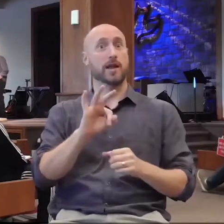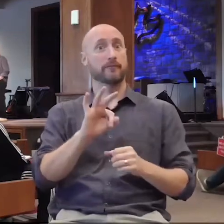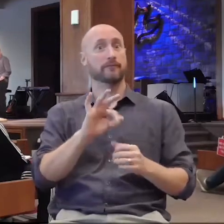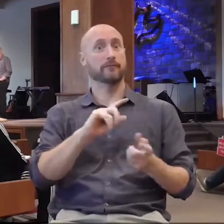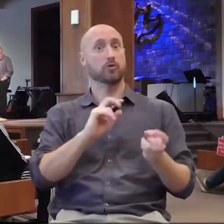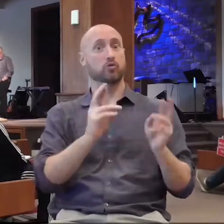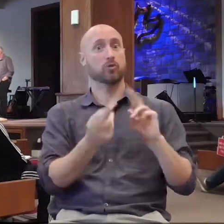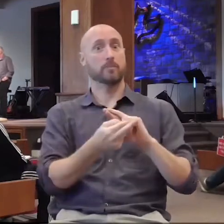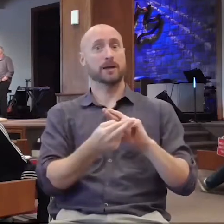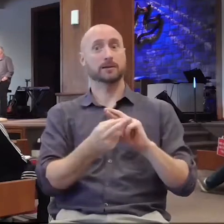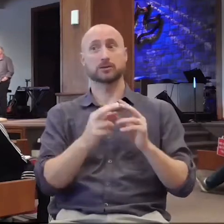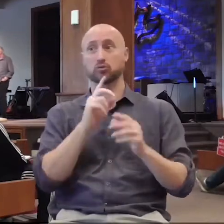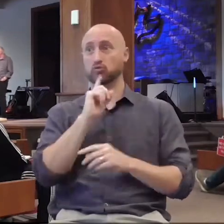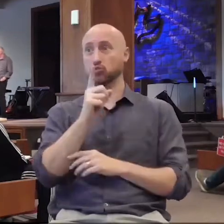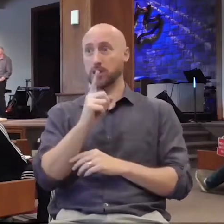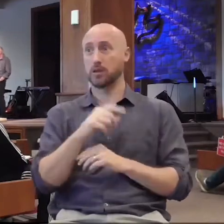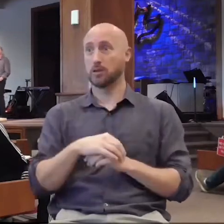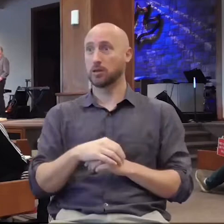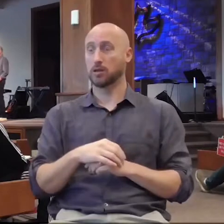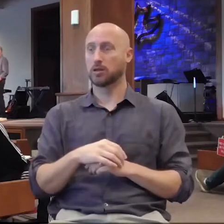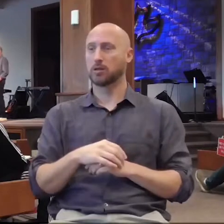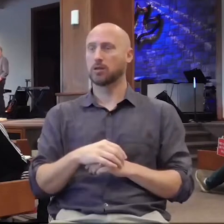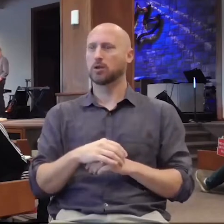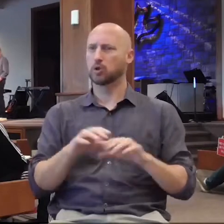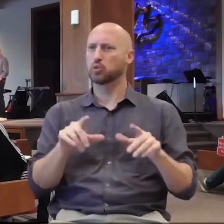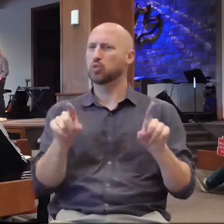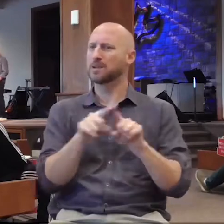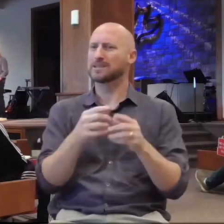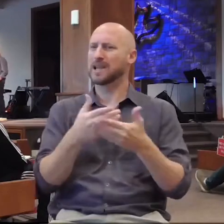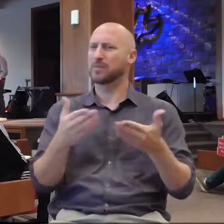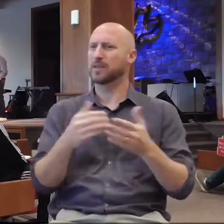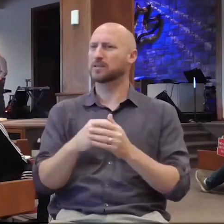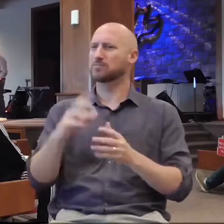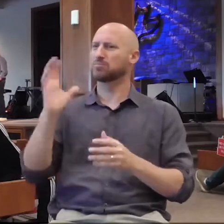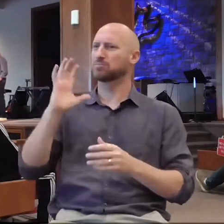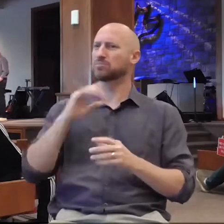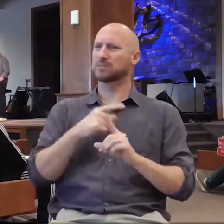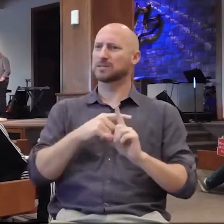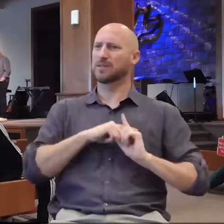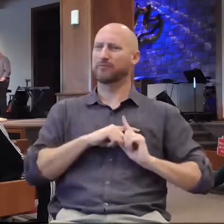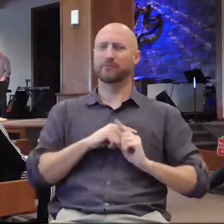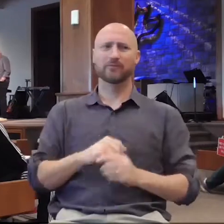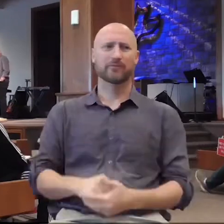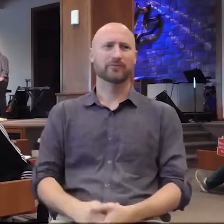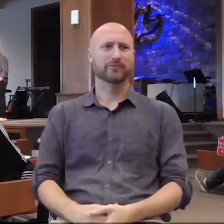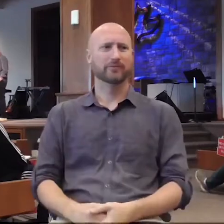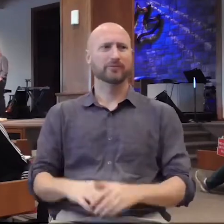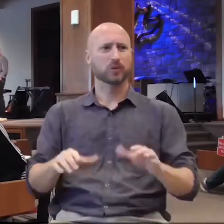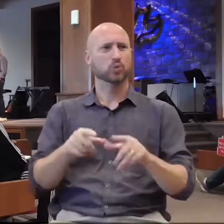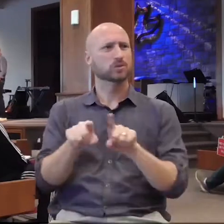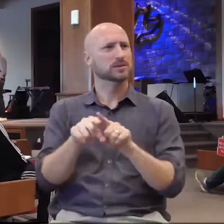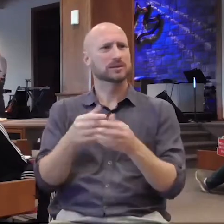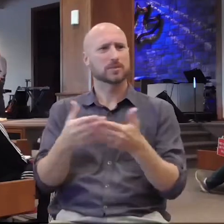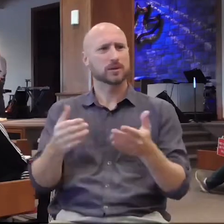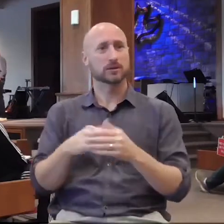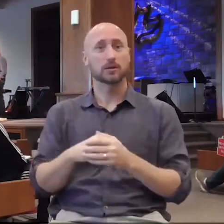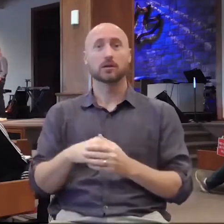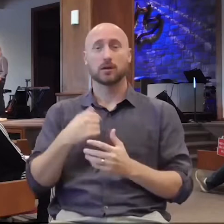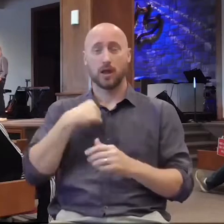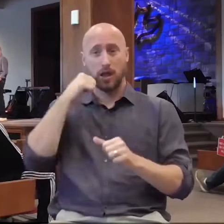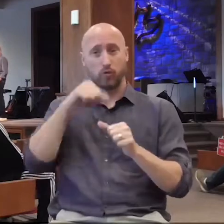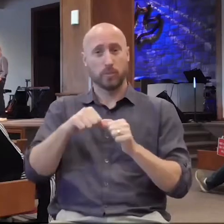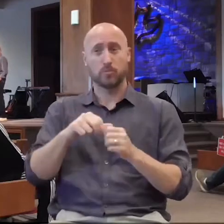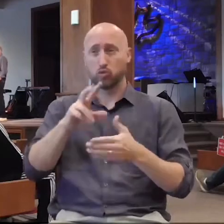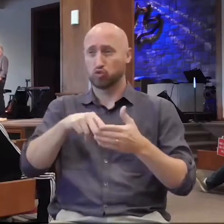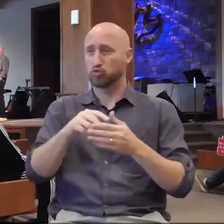we did when we were first saved? I remember, reading whole